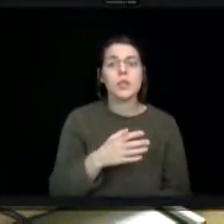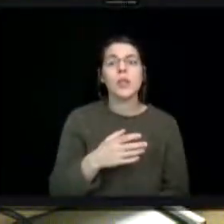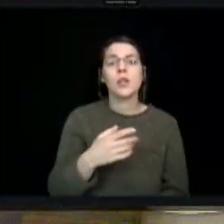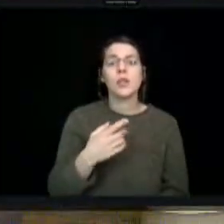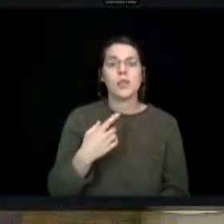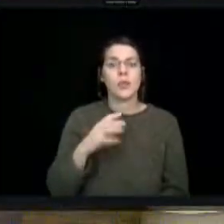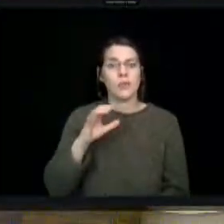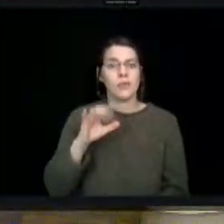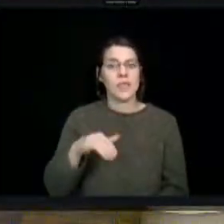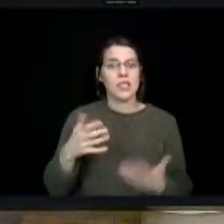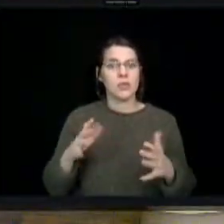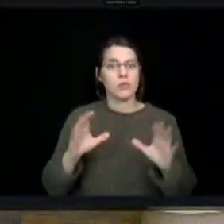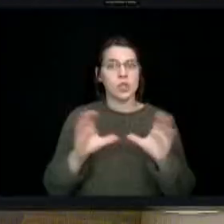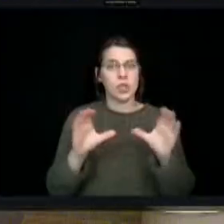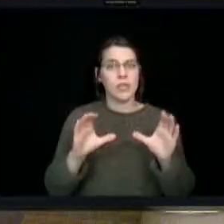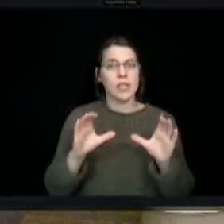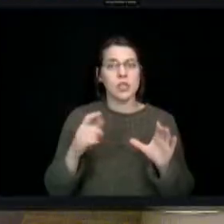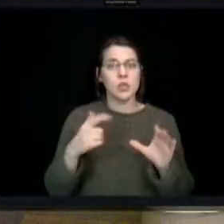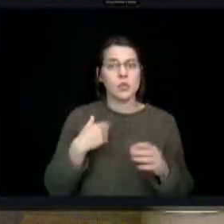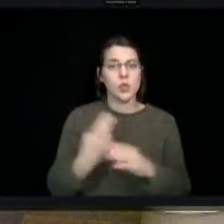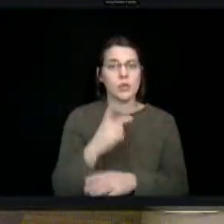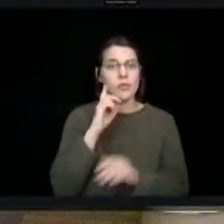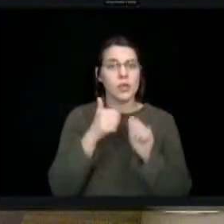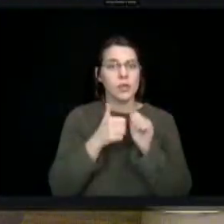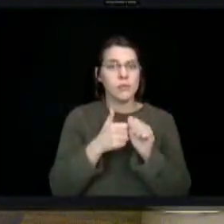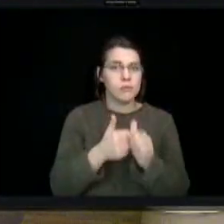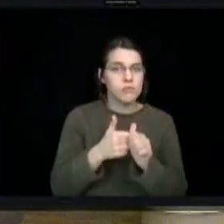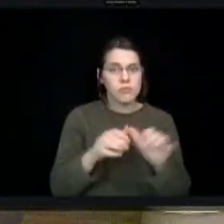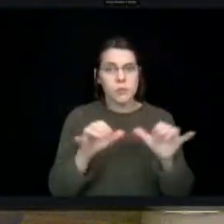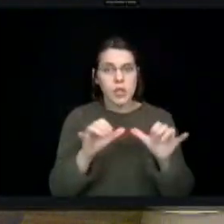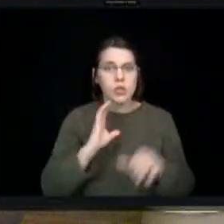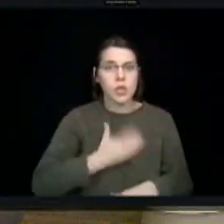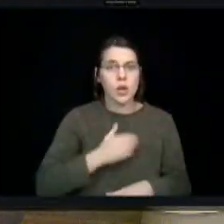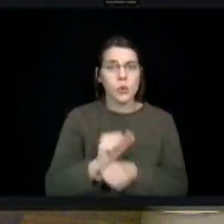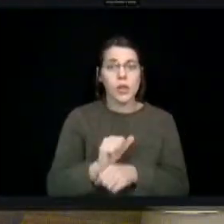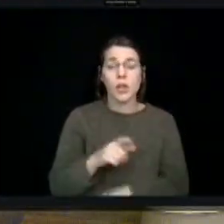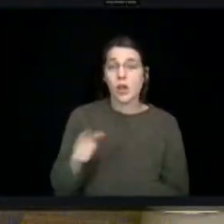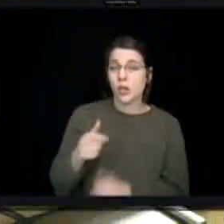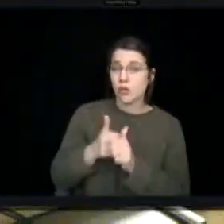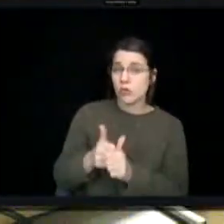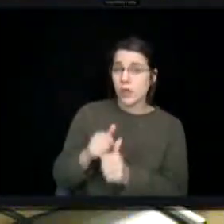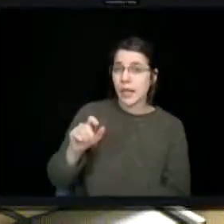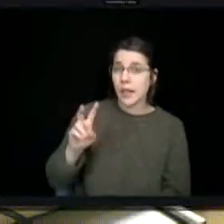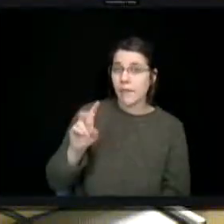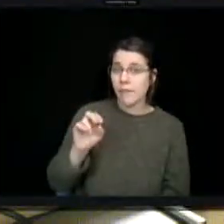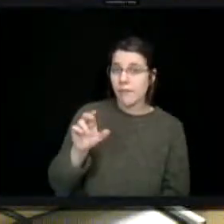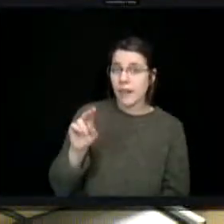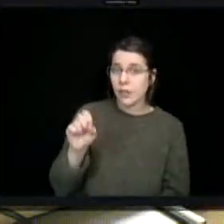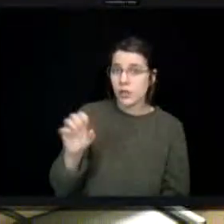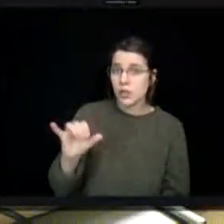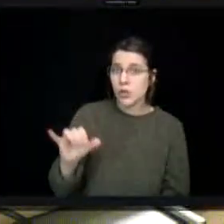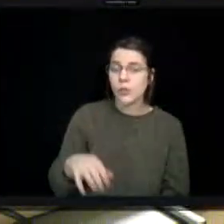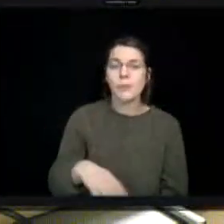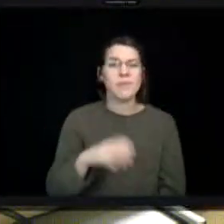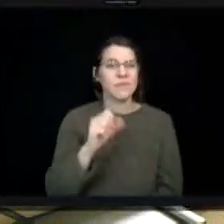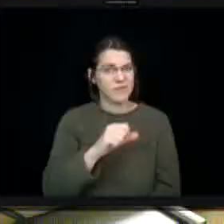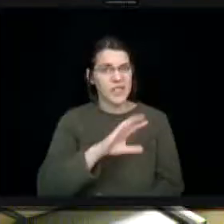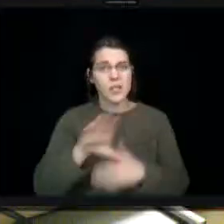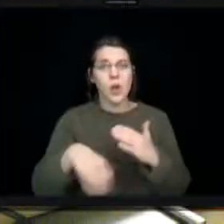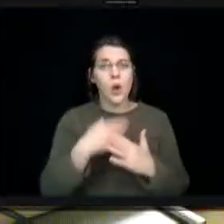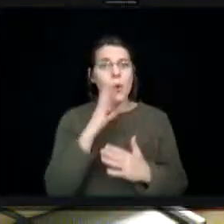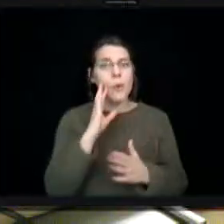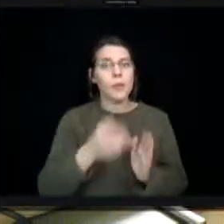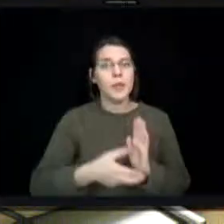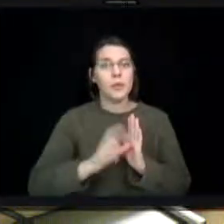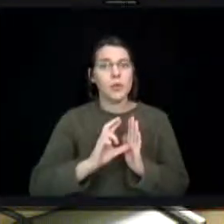Are you also tracking veterans? The veteran contracts and stuff? Absolutely, yes, all of that. And that will be reviewed as part of the Pittsburgh Regional Disparity Study.